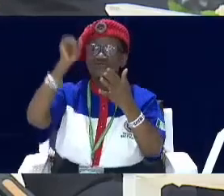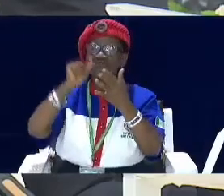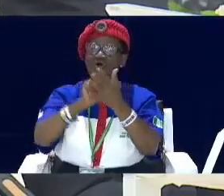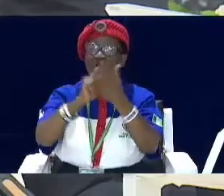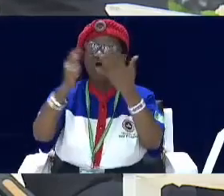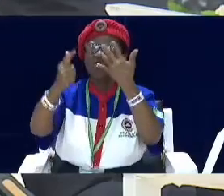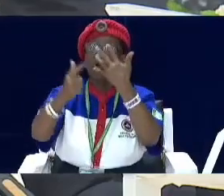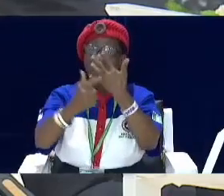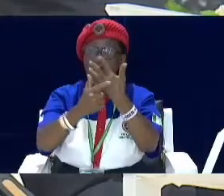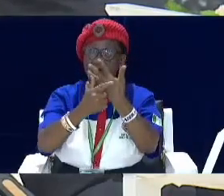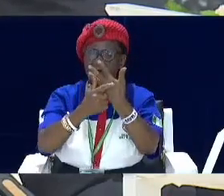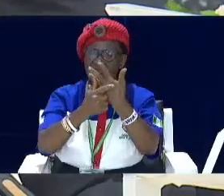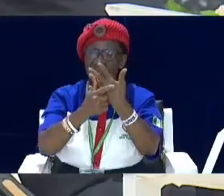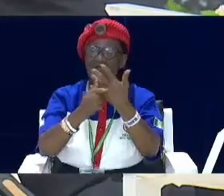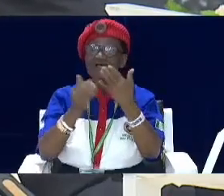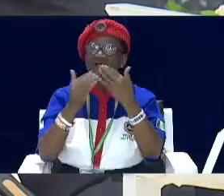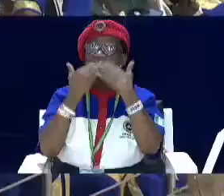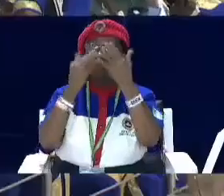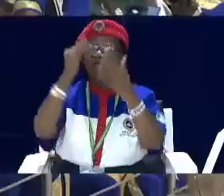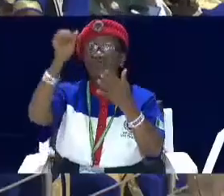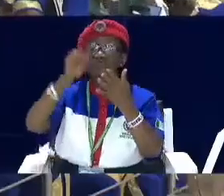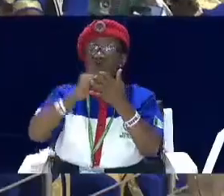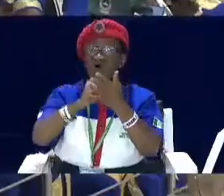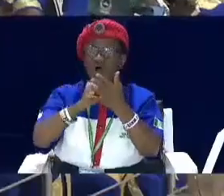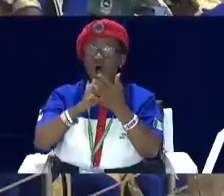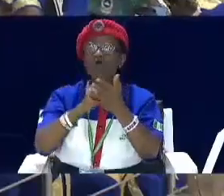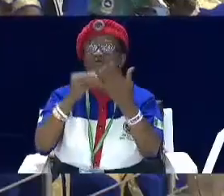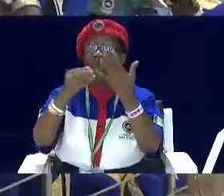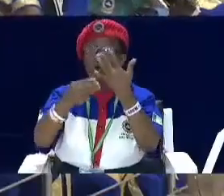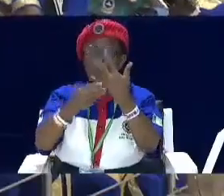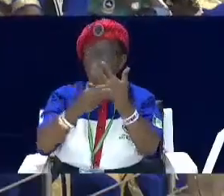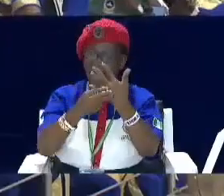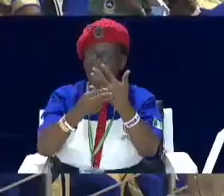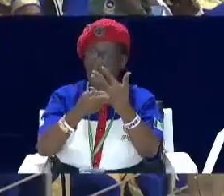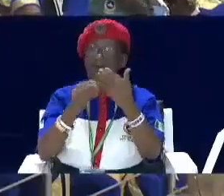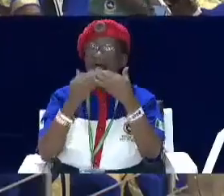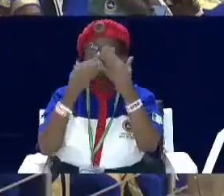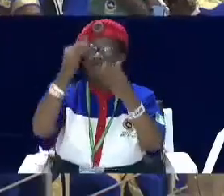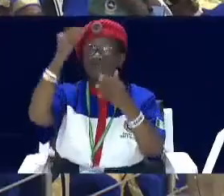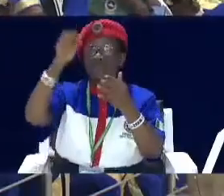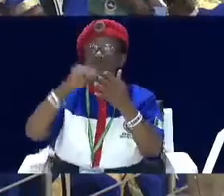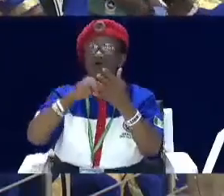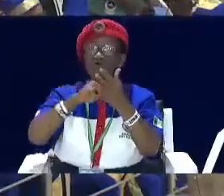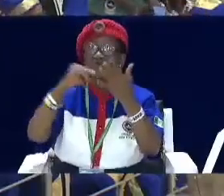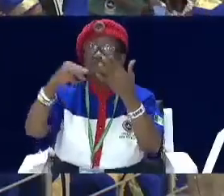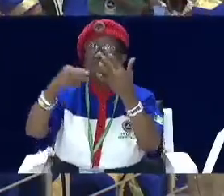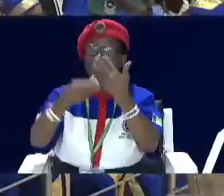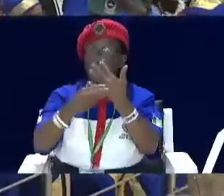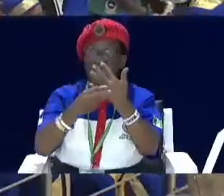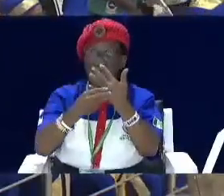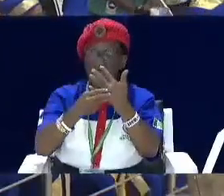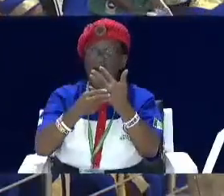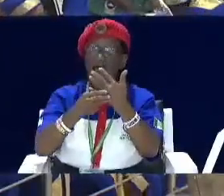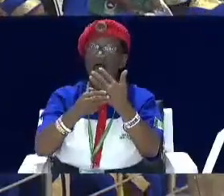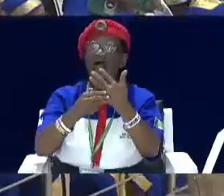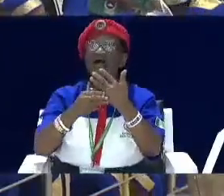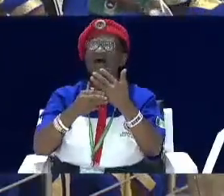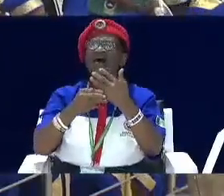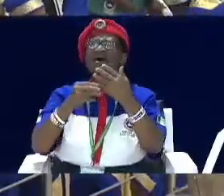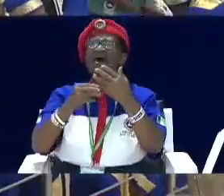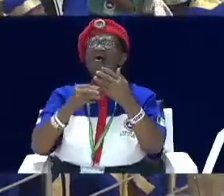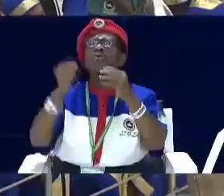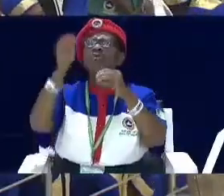August. Adupe fun osu kejo. Thank you for October. Adupe fun osu kesan. Thank you for November. Ati osu kokanla. And oh